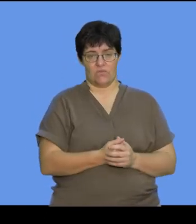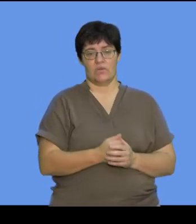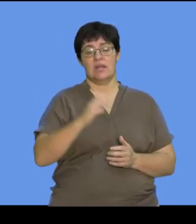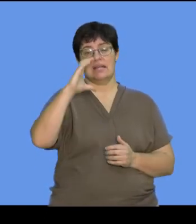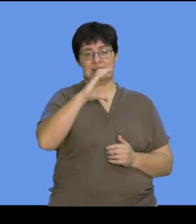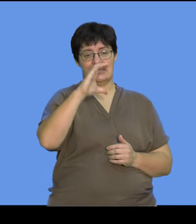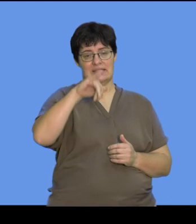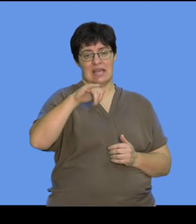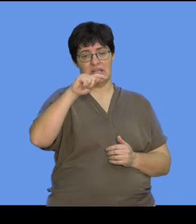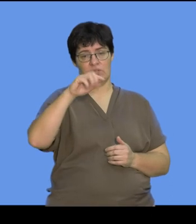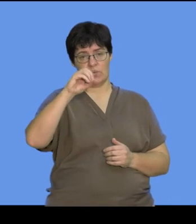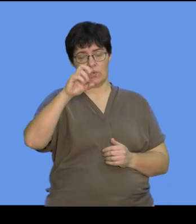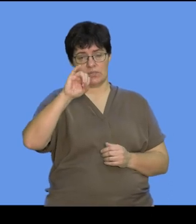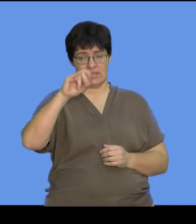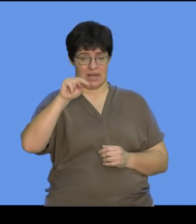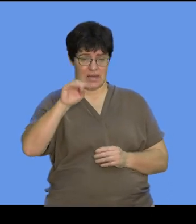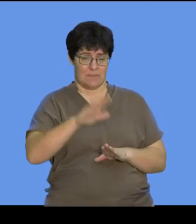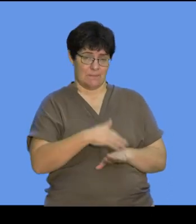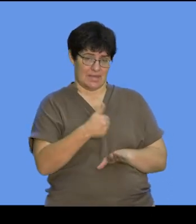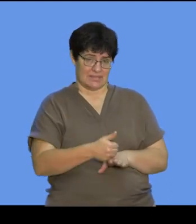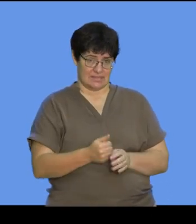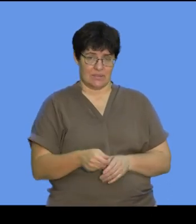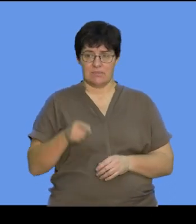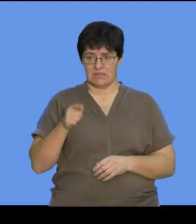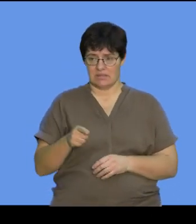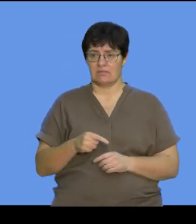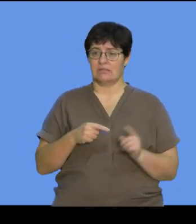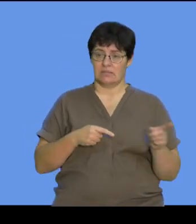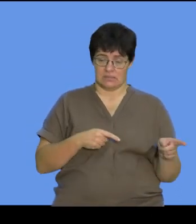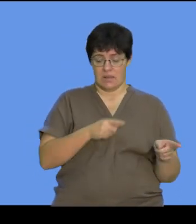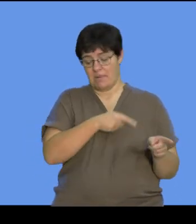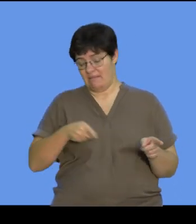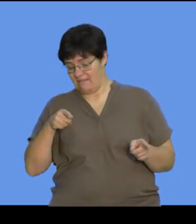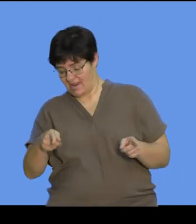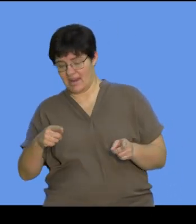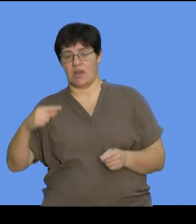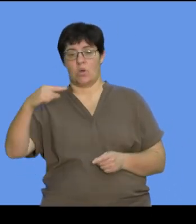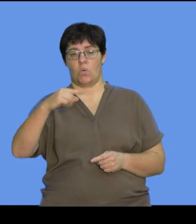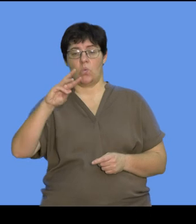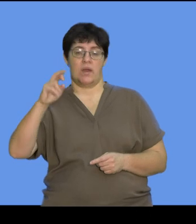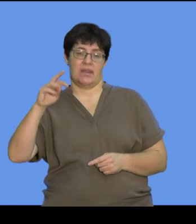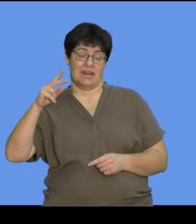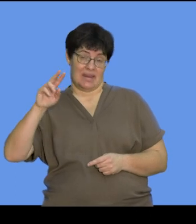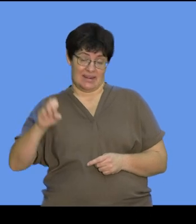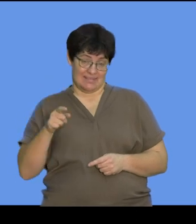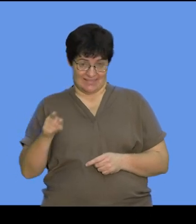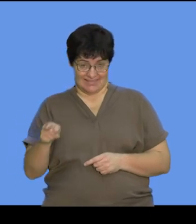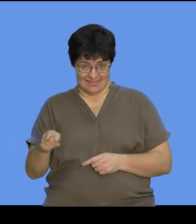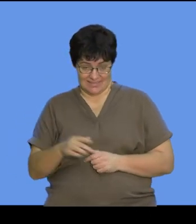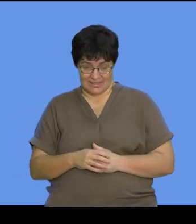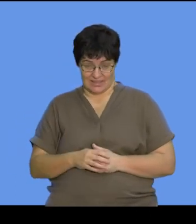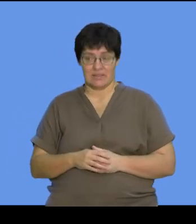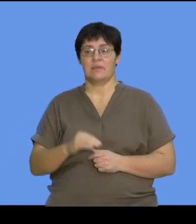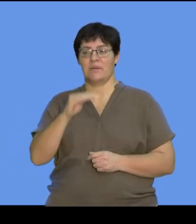a cytosine base, which would refer to this being a guanine nitrogenous base. And that